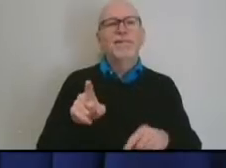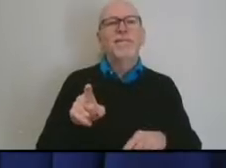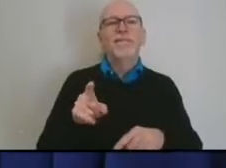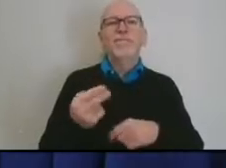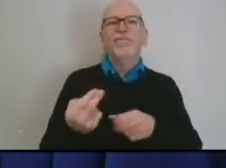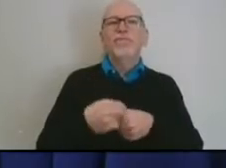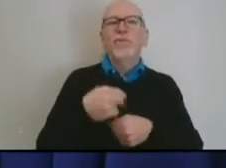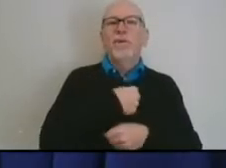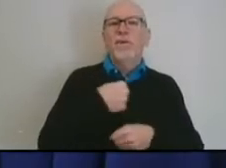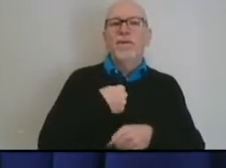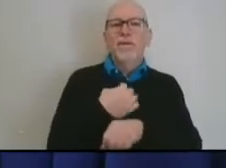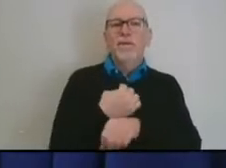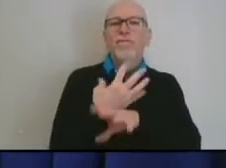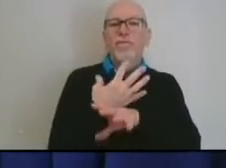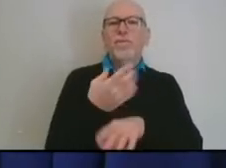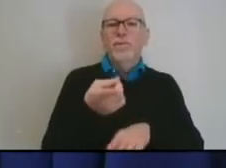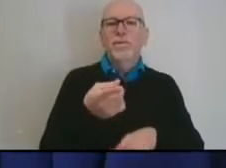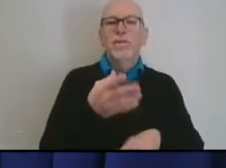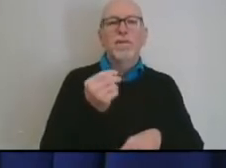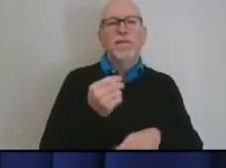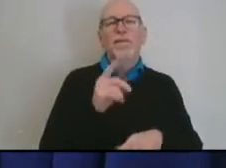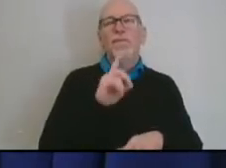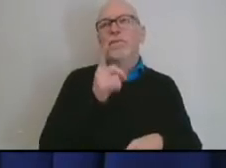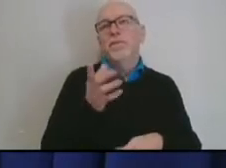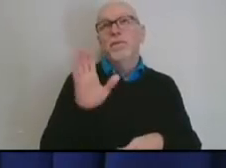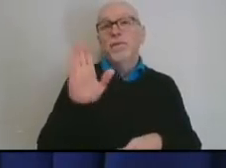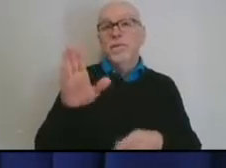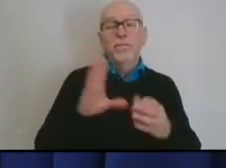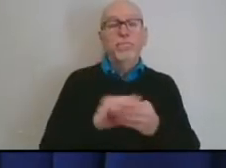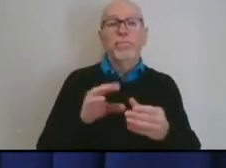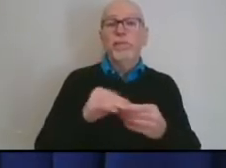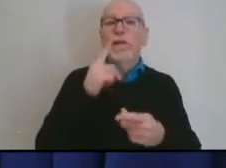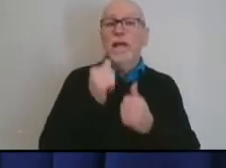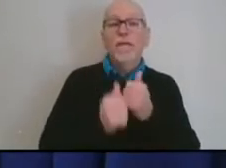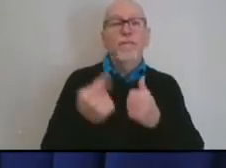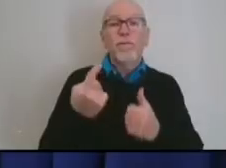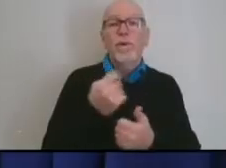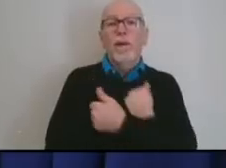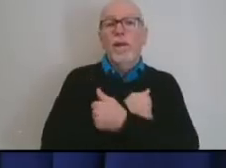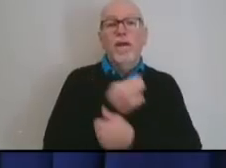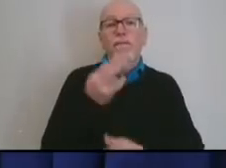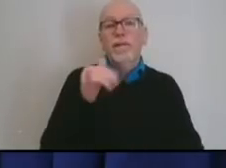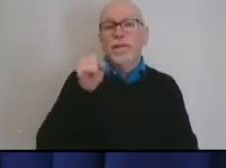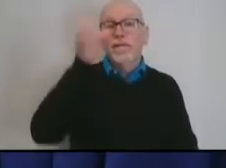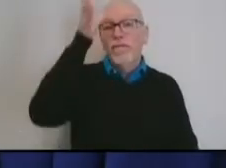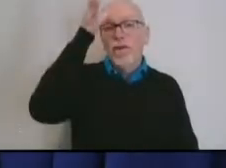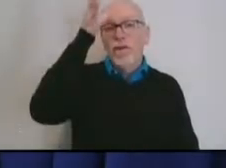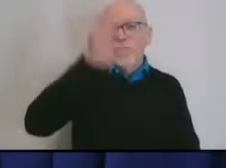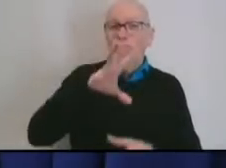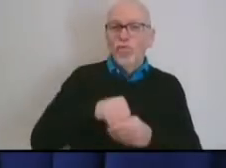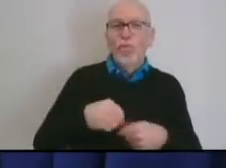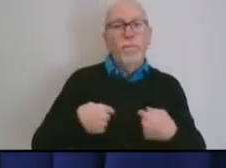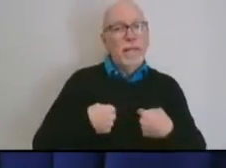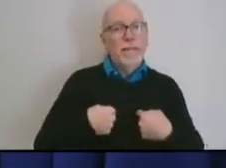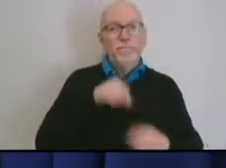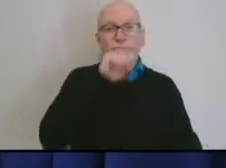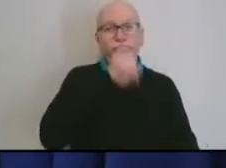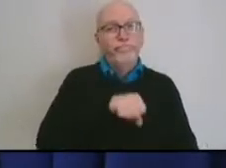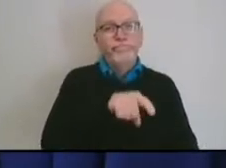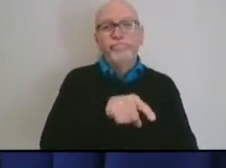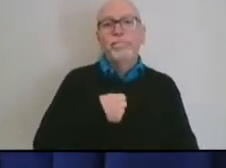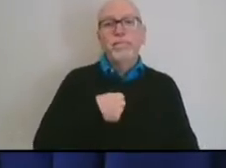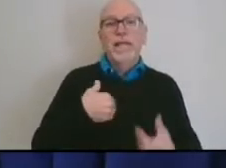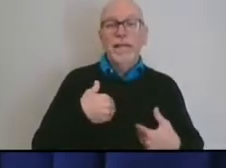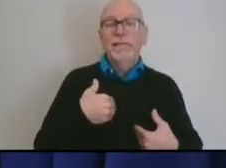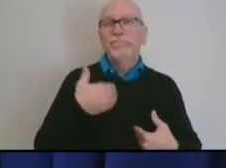virtually, and we couldn't have said it better than Will. Everyone loved his dad, including me, and had the good fortune